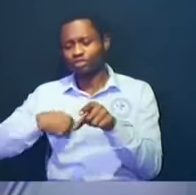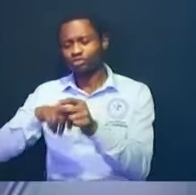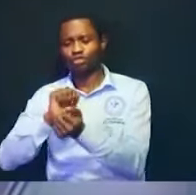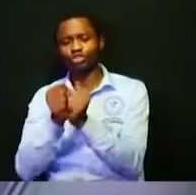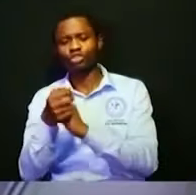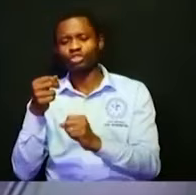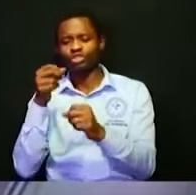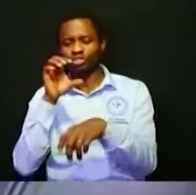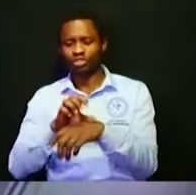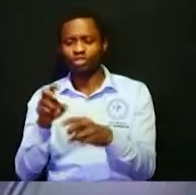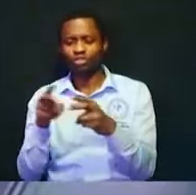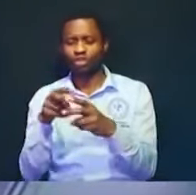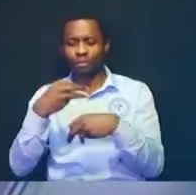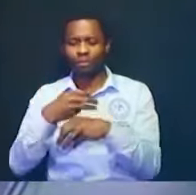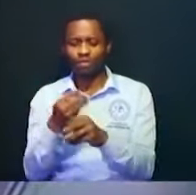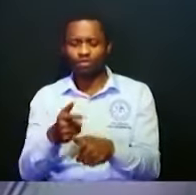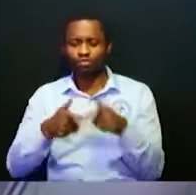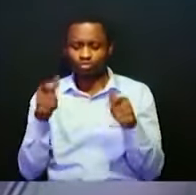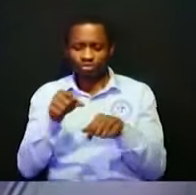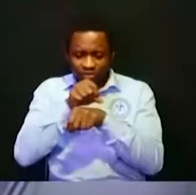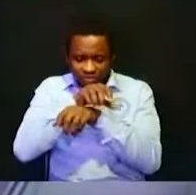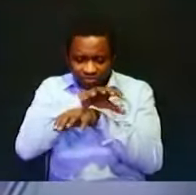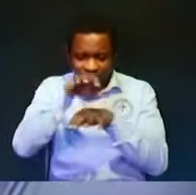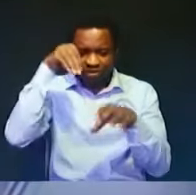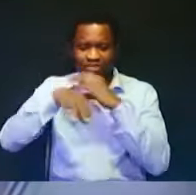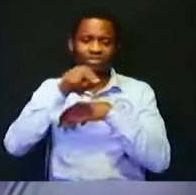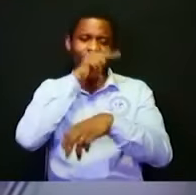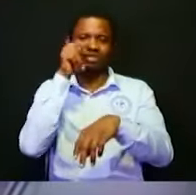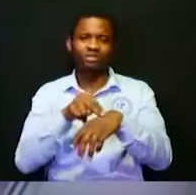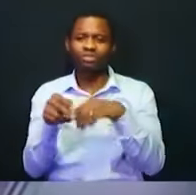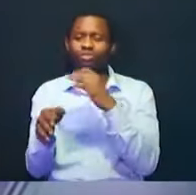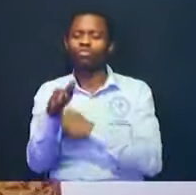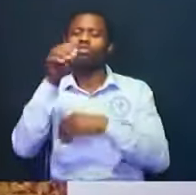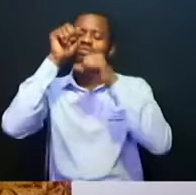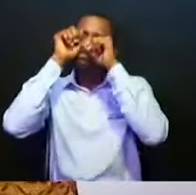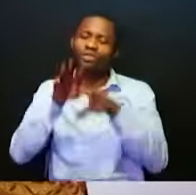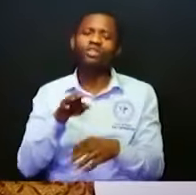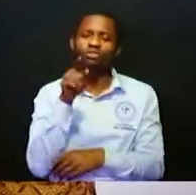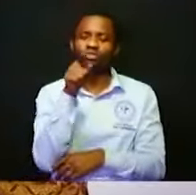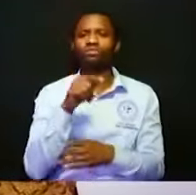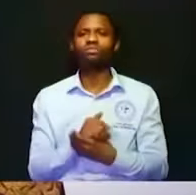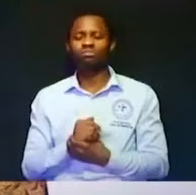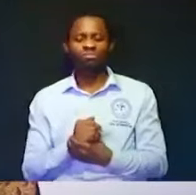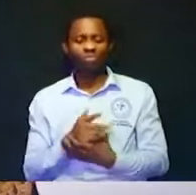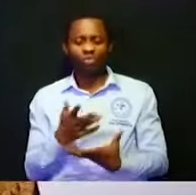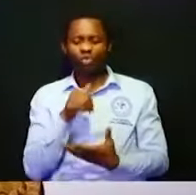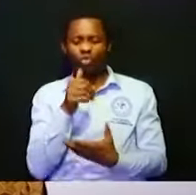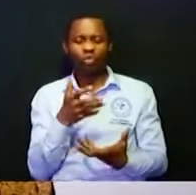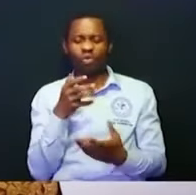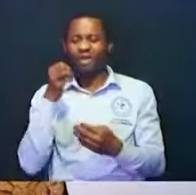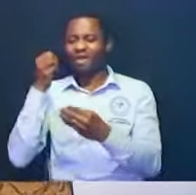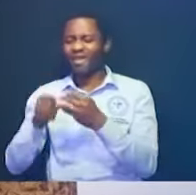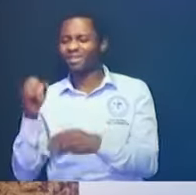enya nsunsanso akese e wo aman mu. Now God bless you. Ewurade nsira wo. Be blessed. Ewurade nsira wo. I would not want to end this broadcast. Me